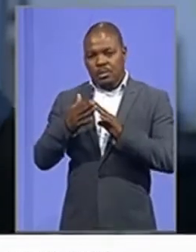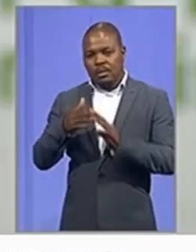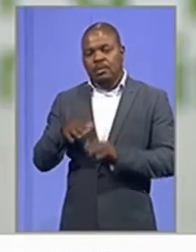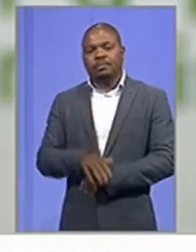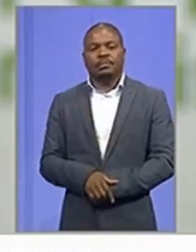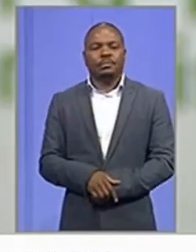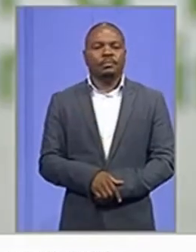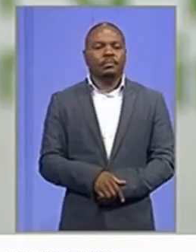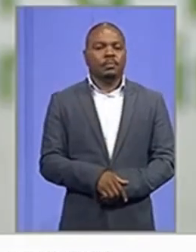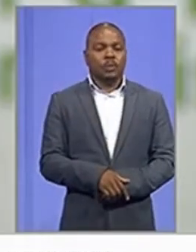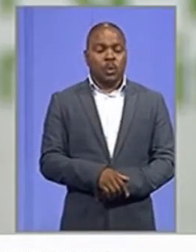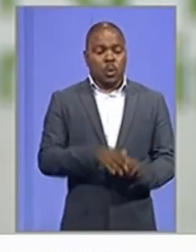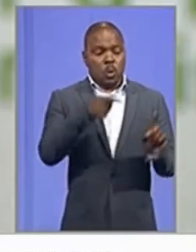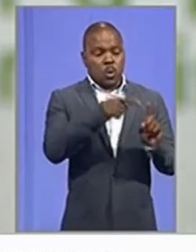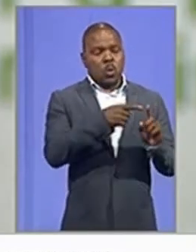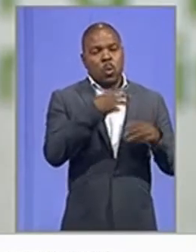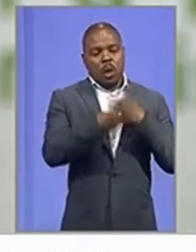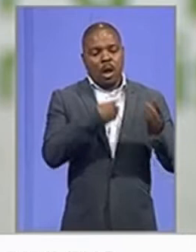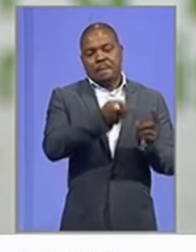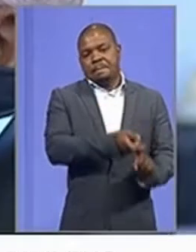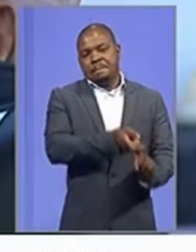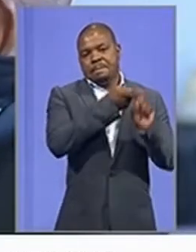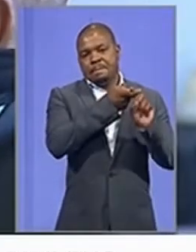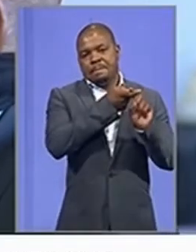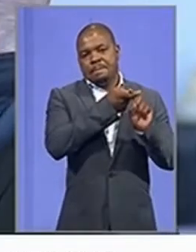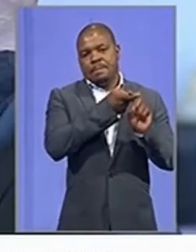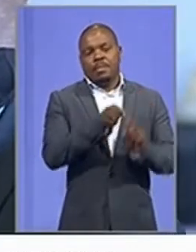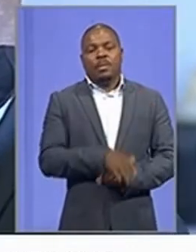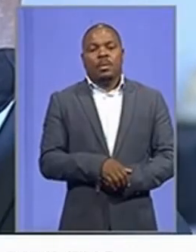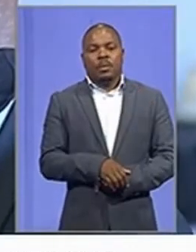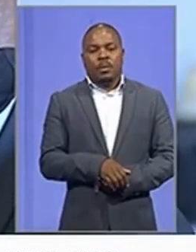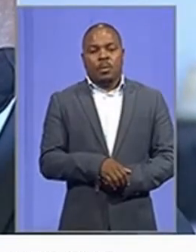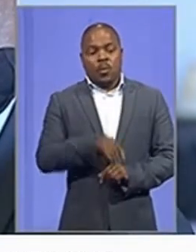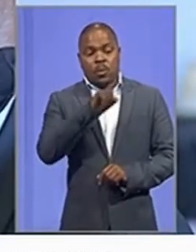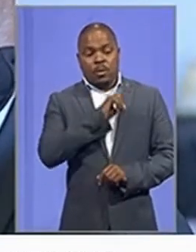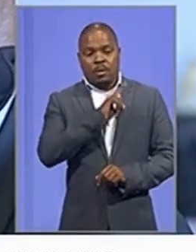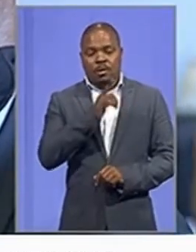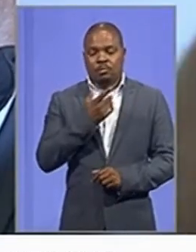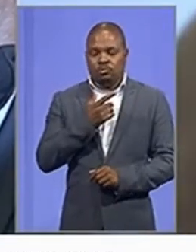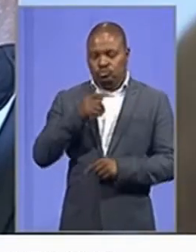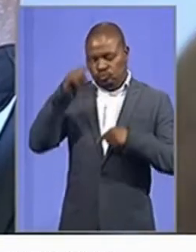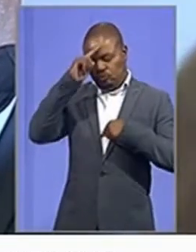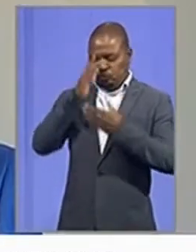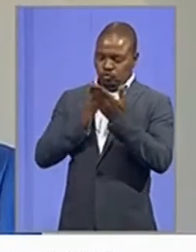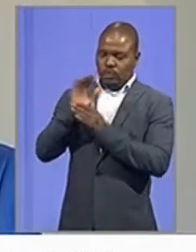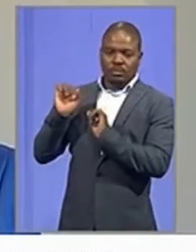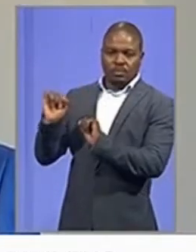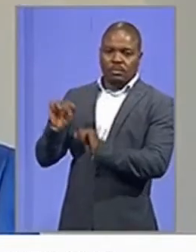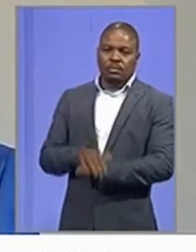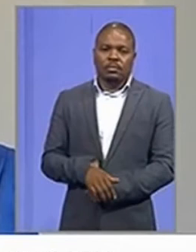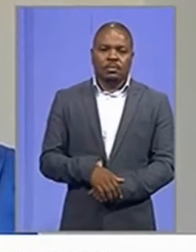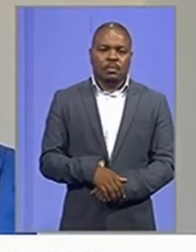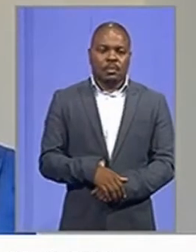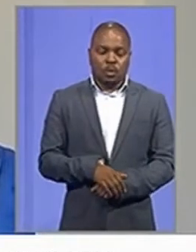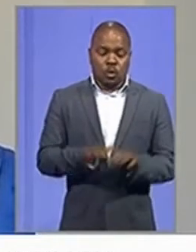that day. Maponyane o šetše a fegilwe mošomong. Tabakgolo ke tokelo ya seriti. Go letetše